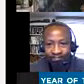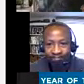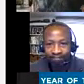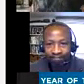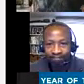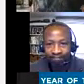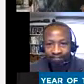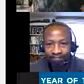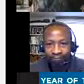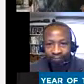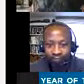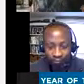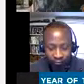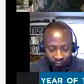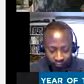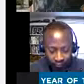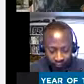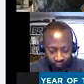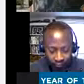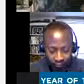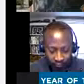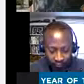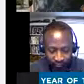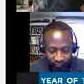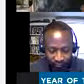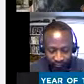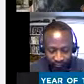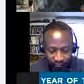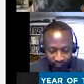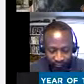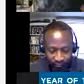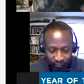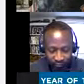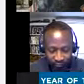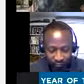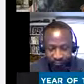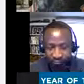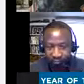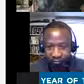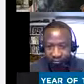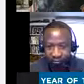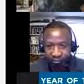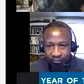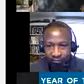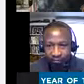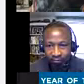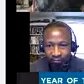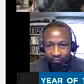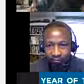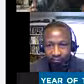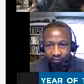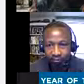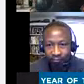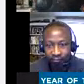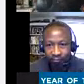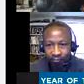That applied. 325 were admitted. Only 100 of them actually enrolled.